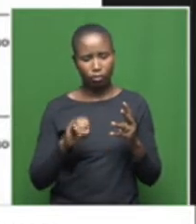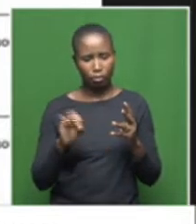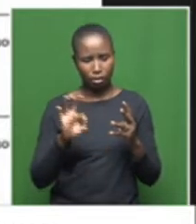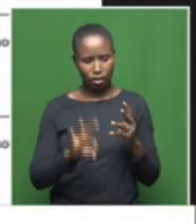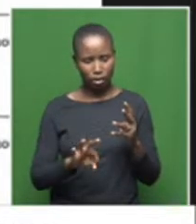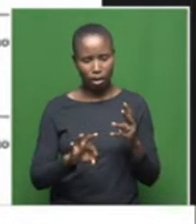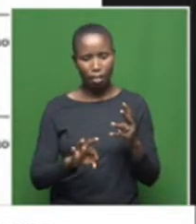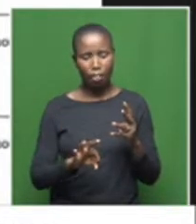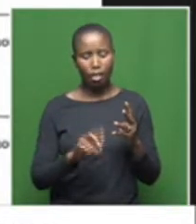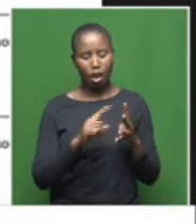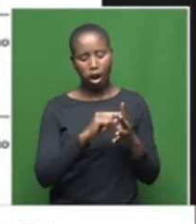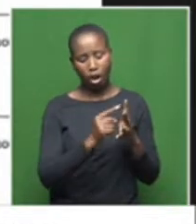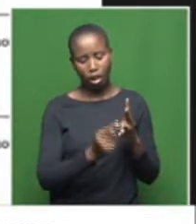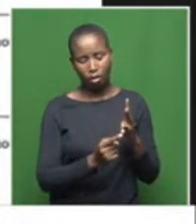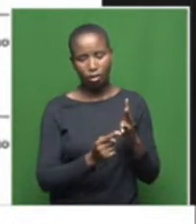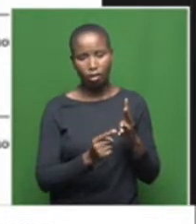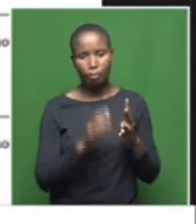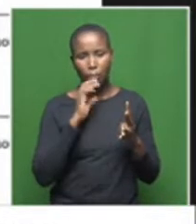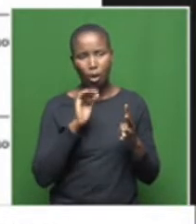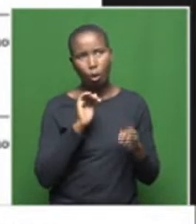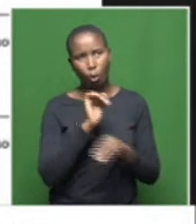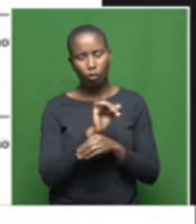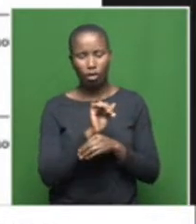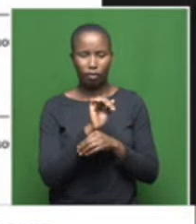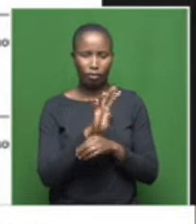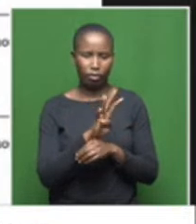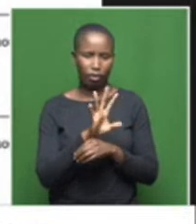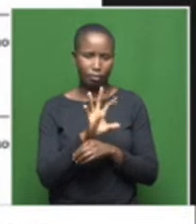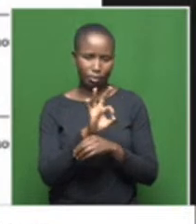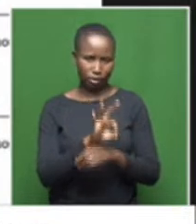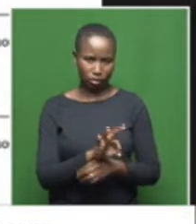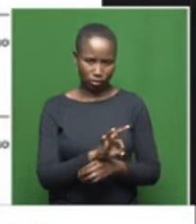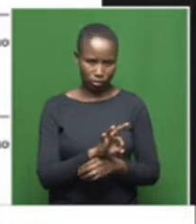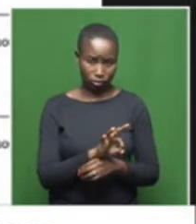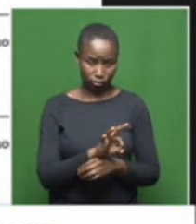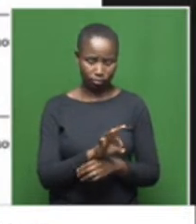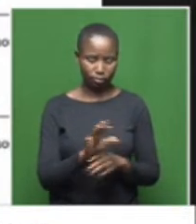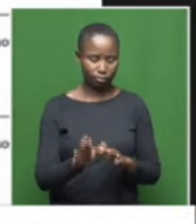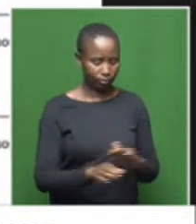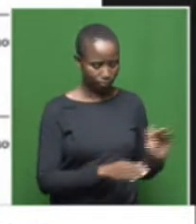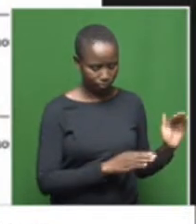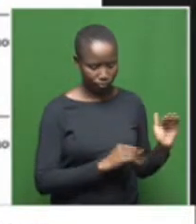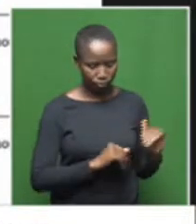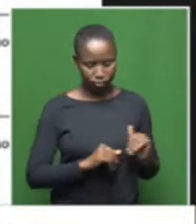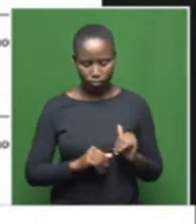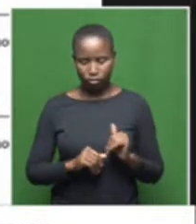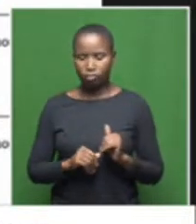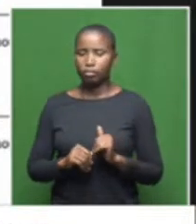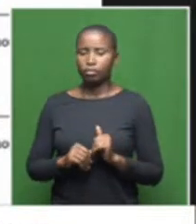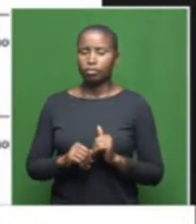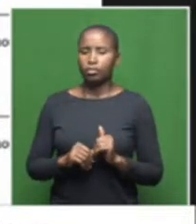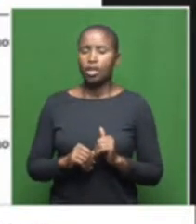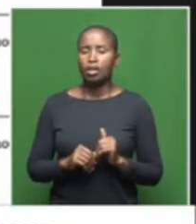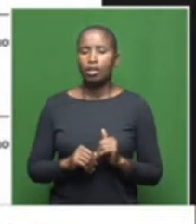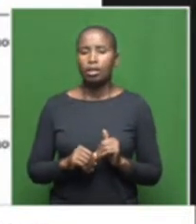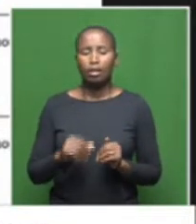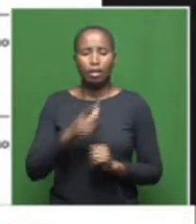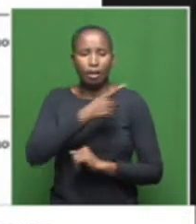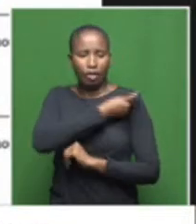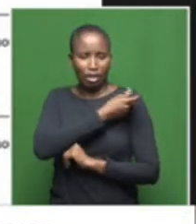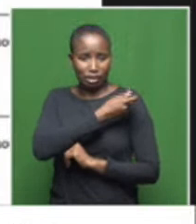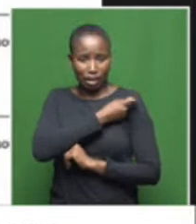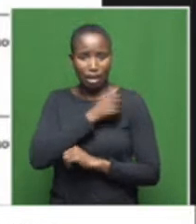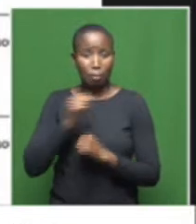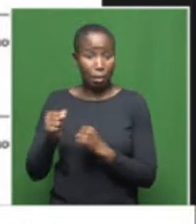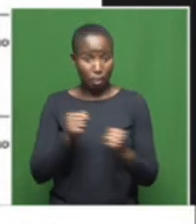at just over 45%. In terms of absolute numbers of vaccination, Gauteng